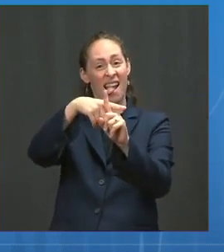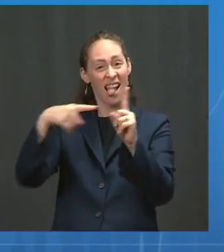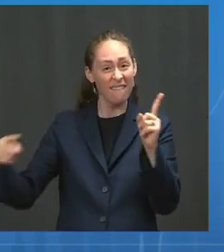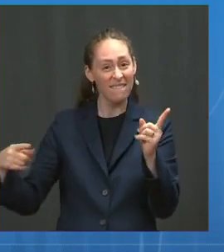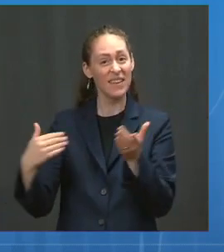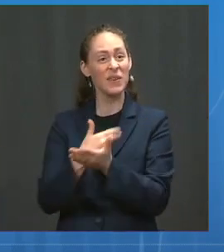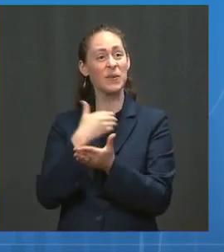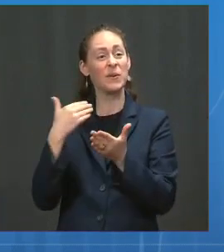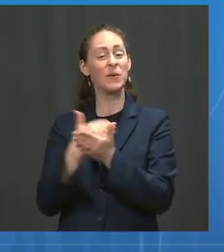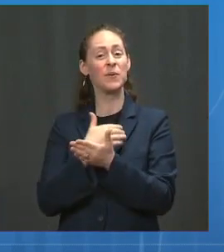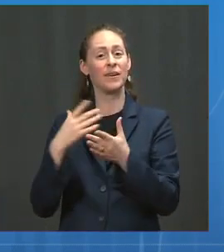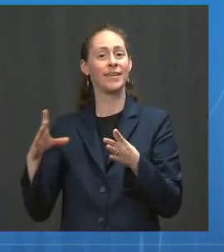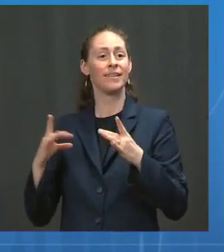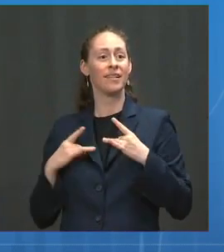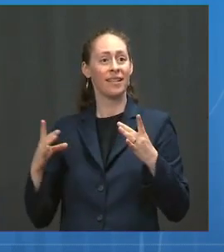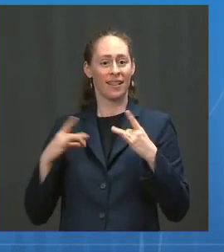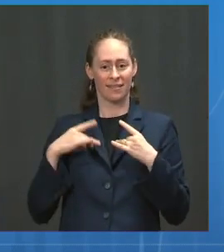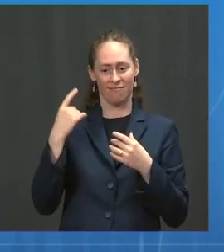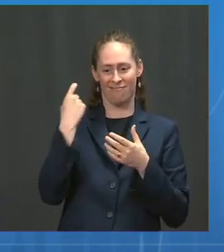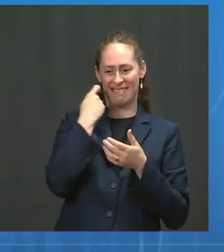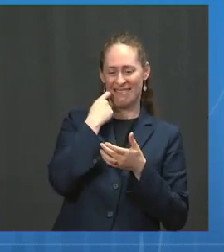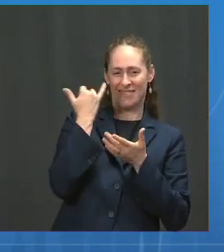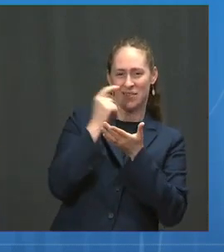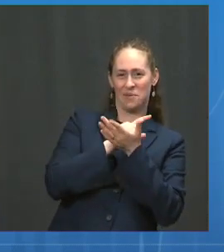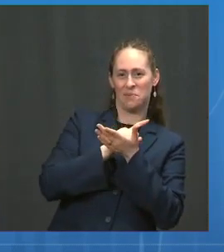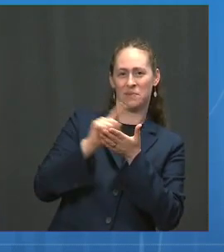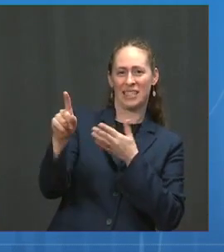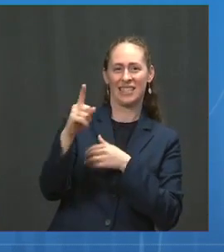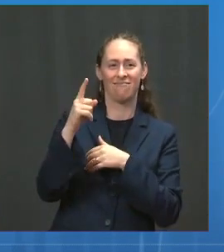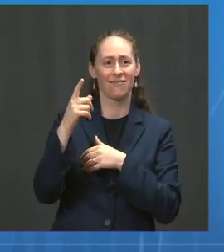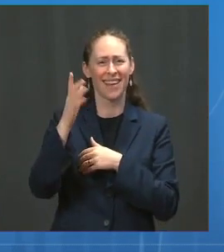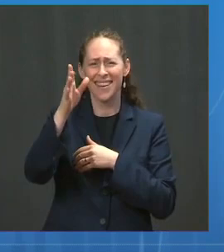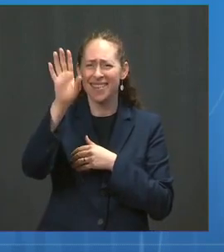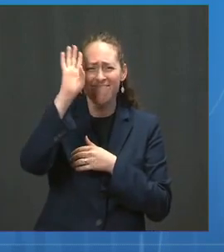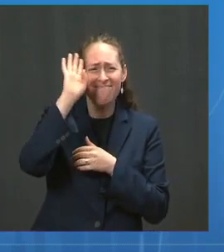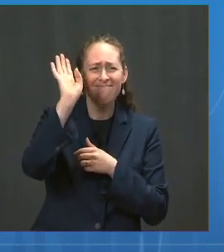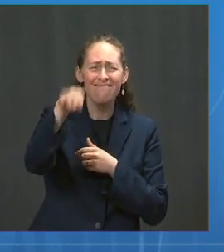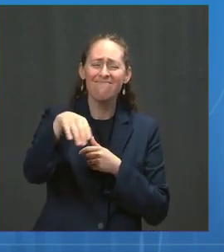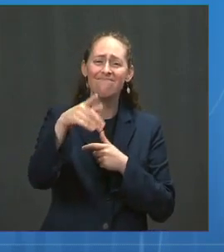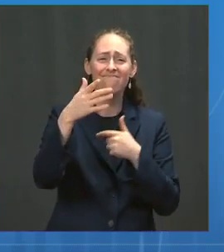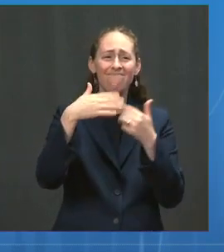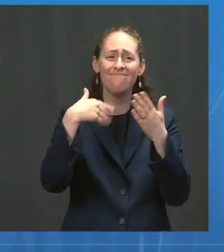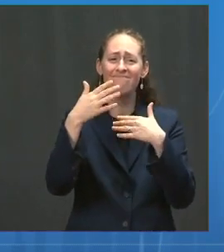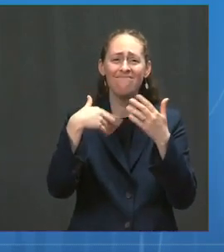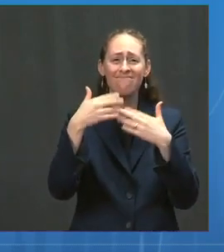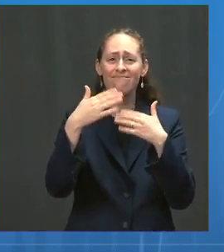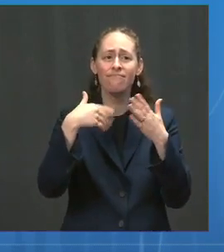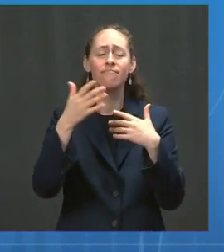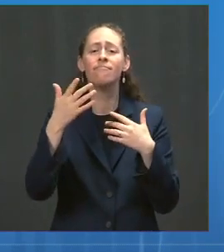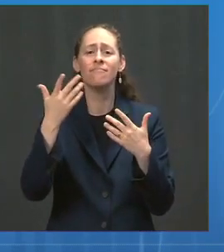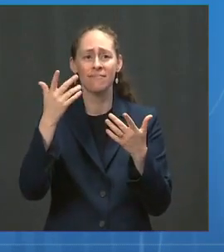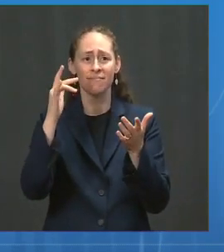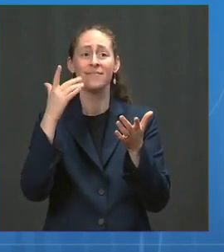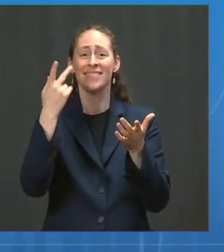in the past week, despite making up less than 1/4 of the U.S. population.